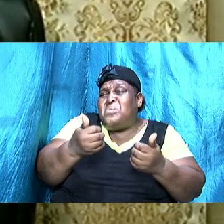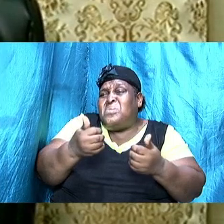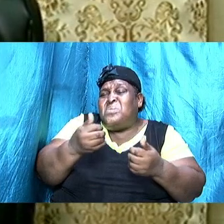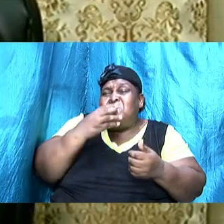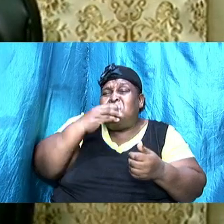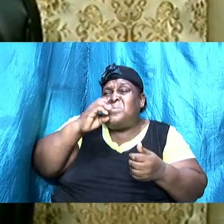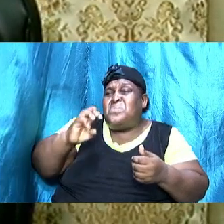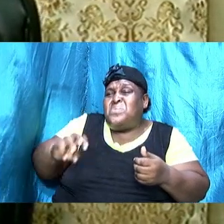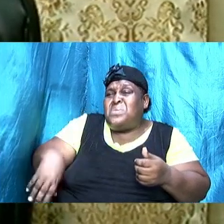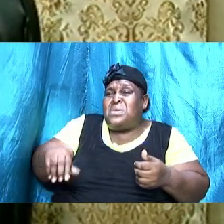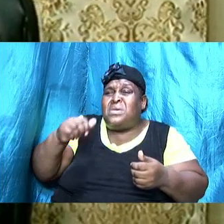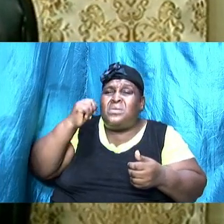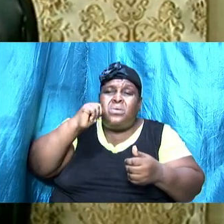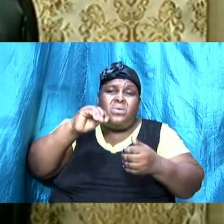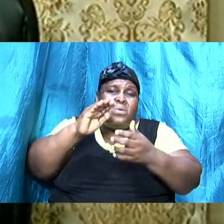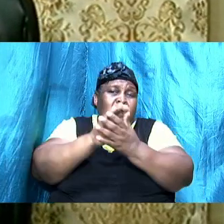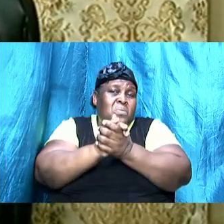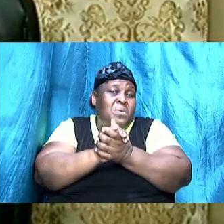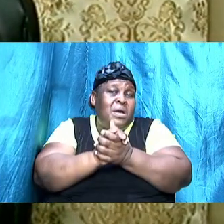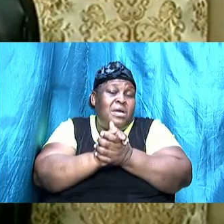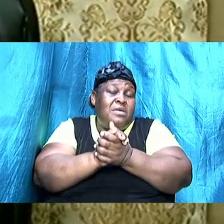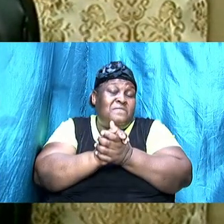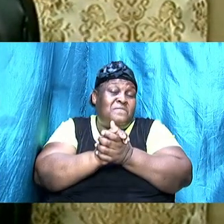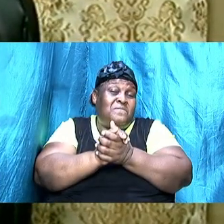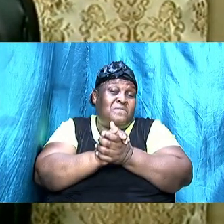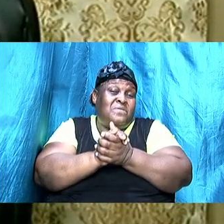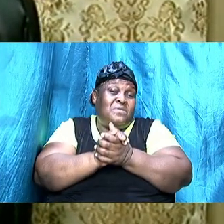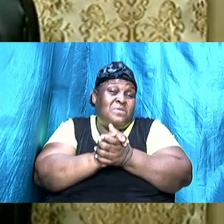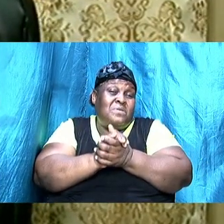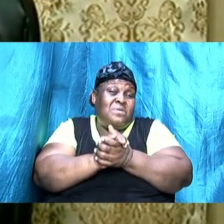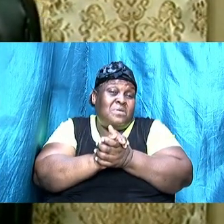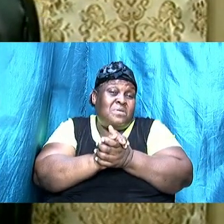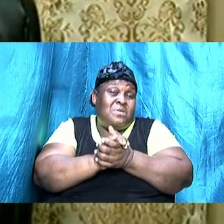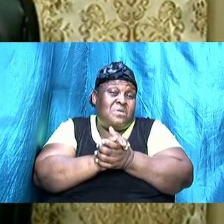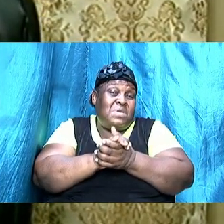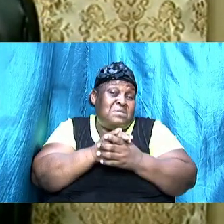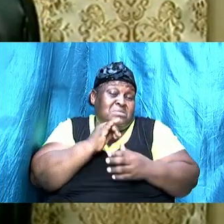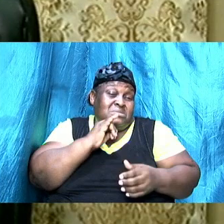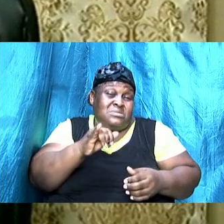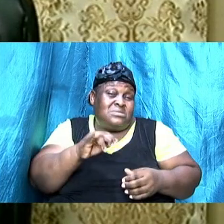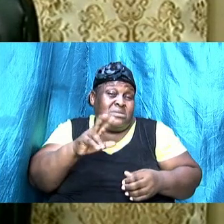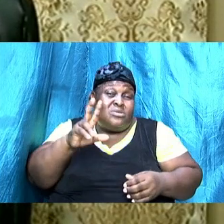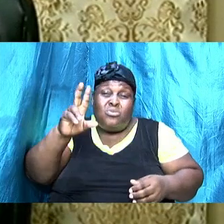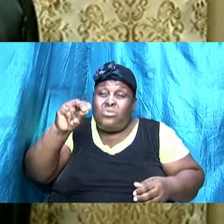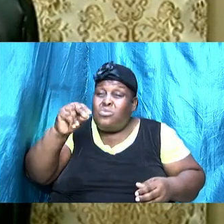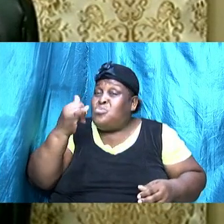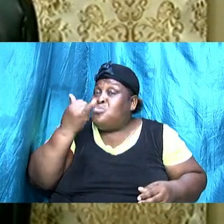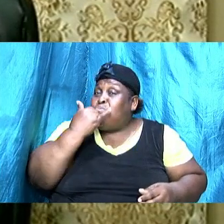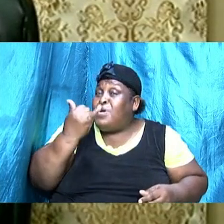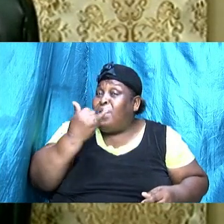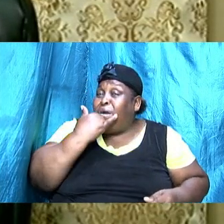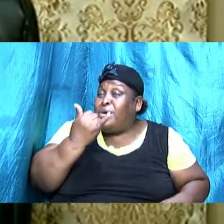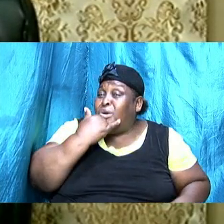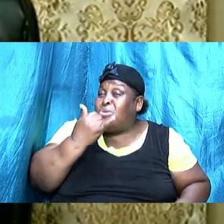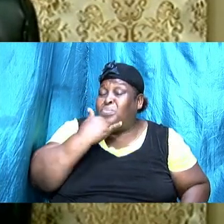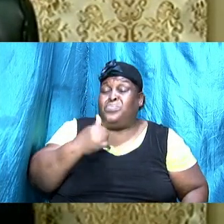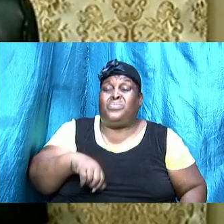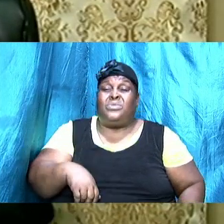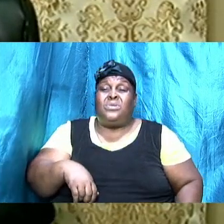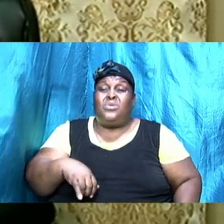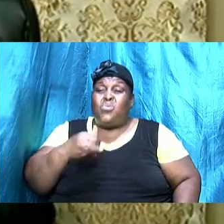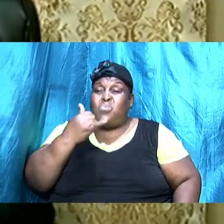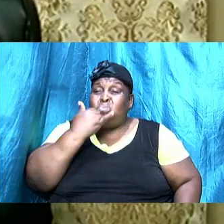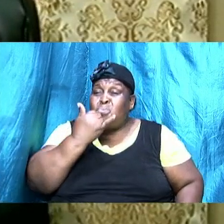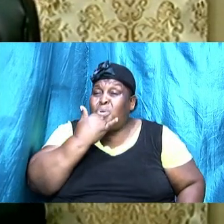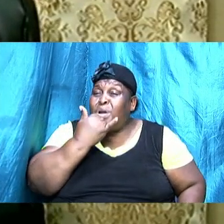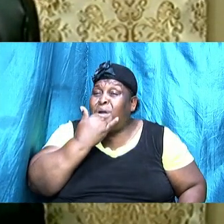most callous, calculating, cold, despicable wife that there is. You have done